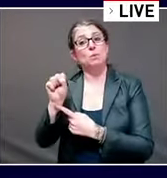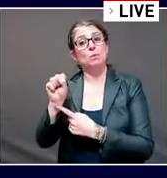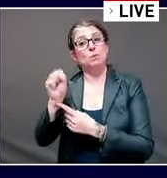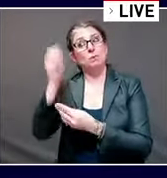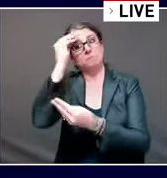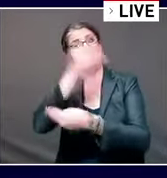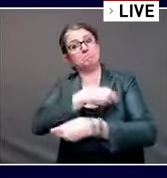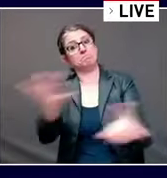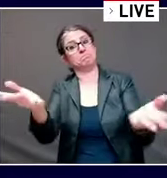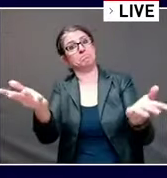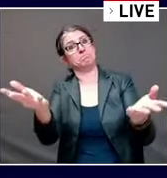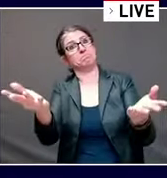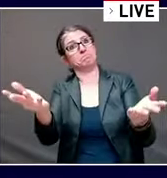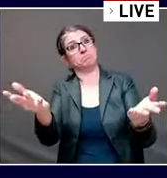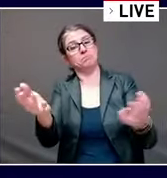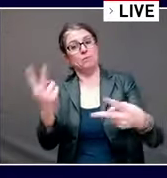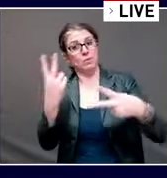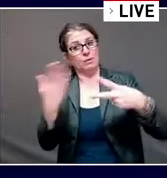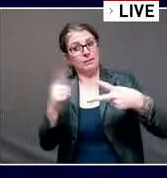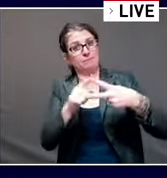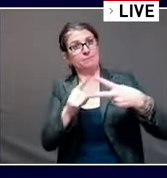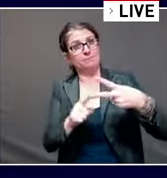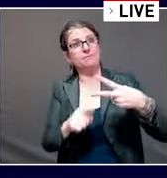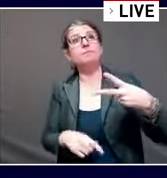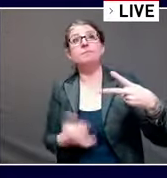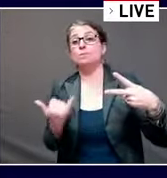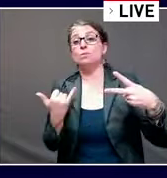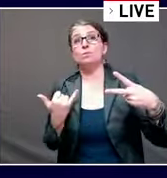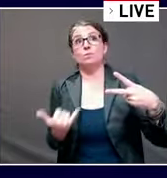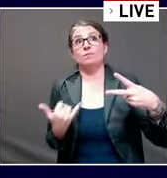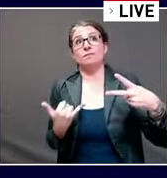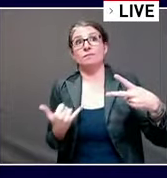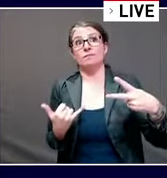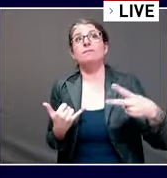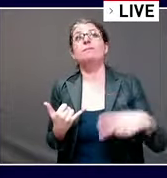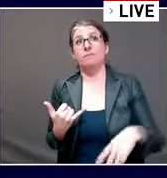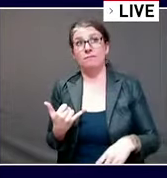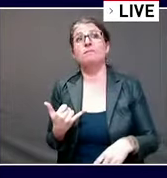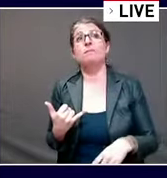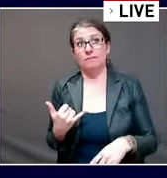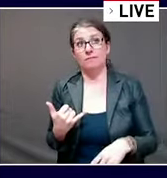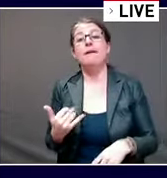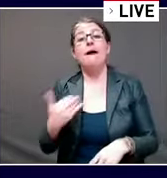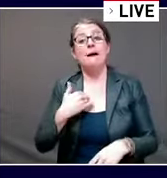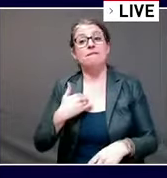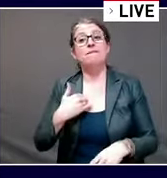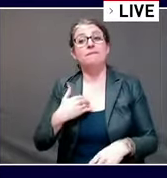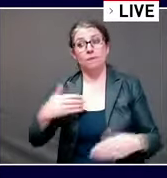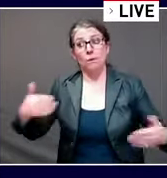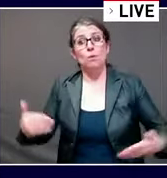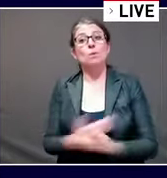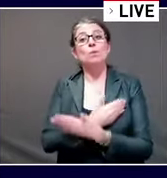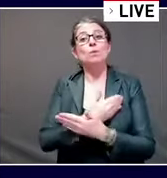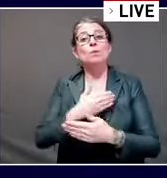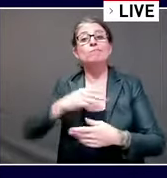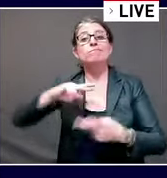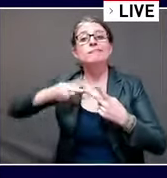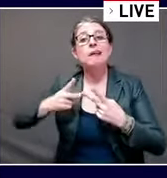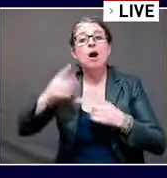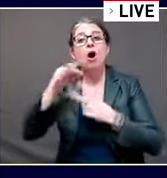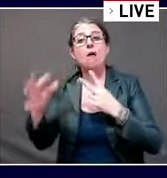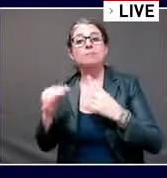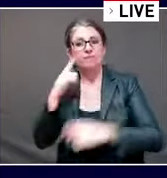we've received this morning around another vaccine candidate. Earlier today, a company called Moderna, a